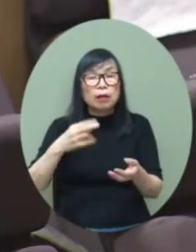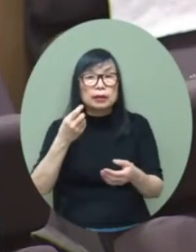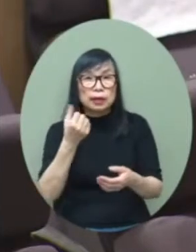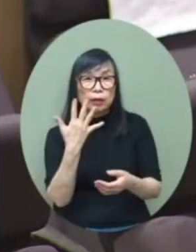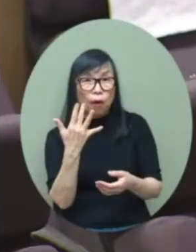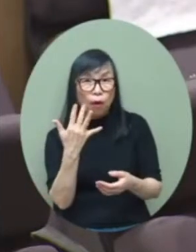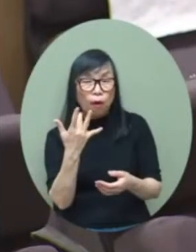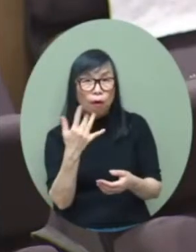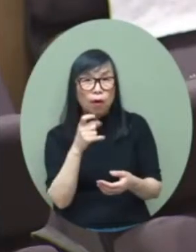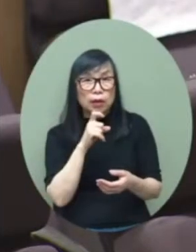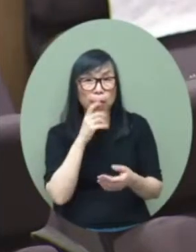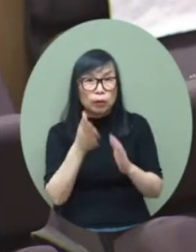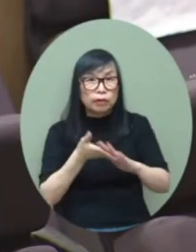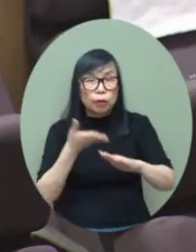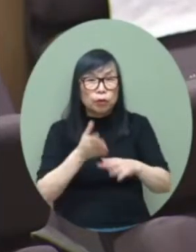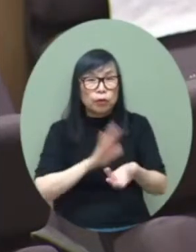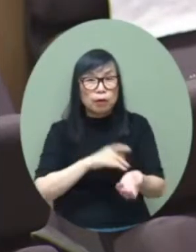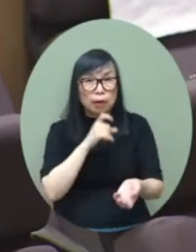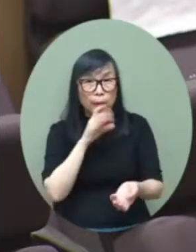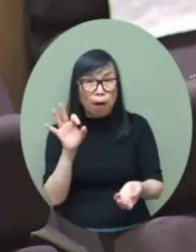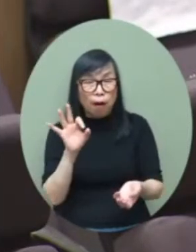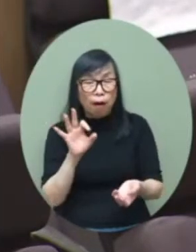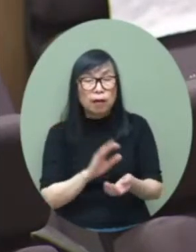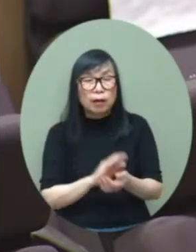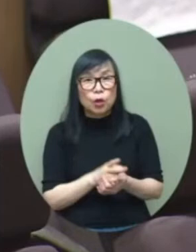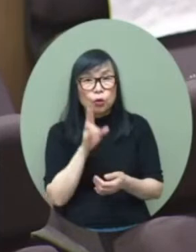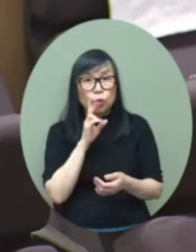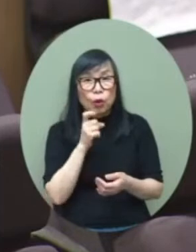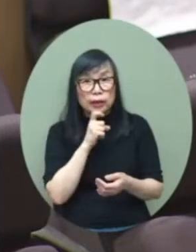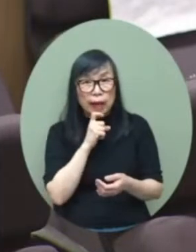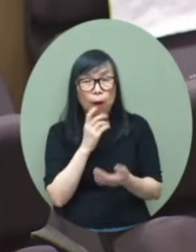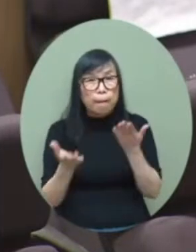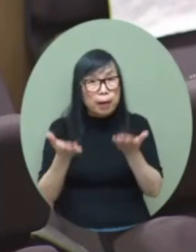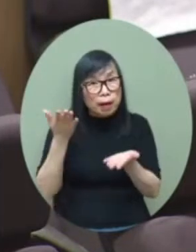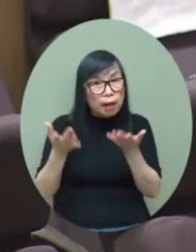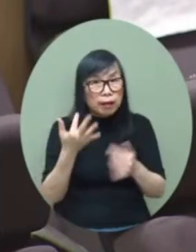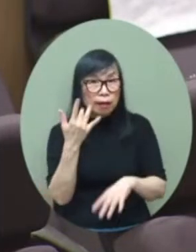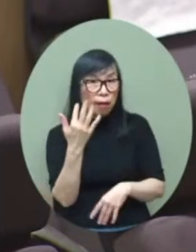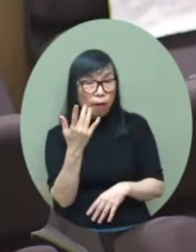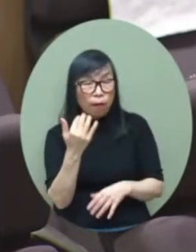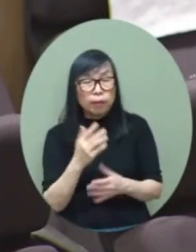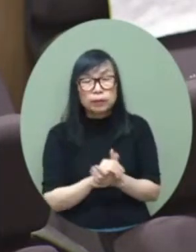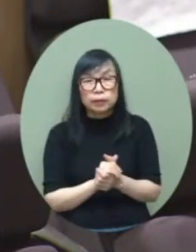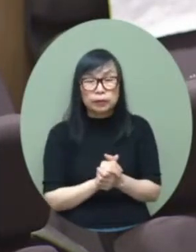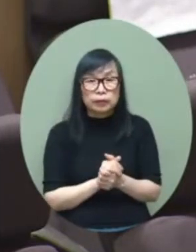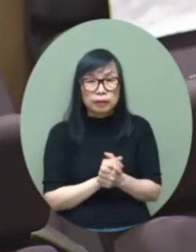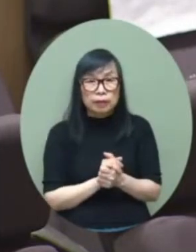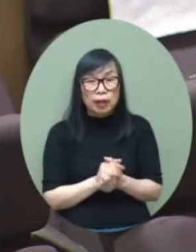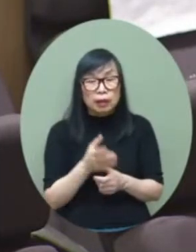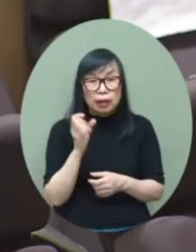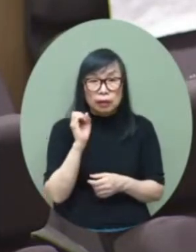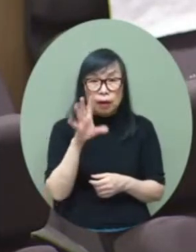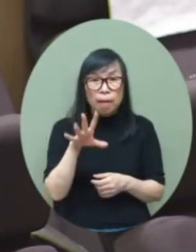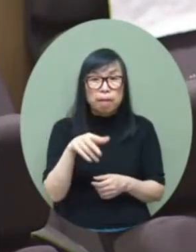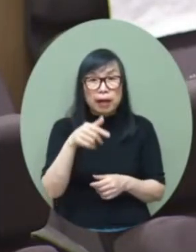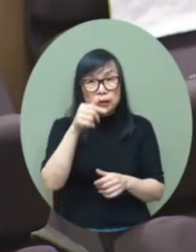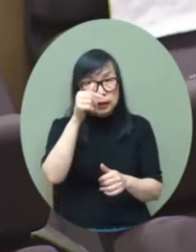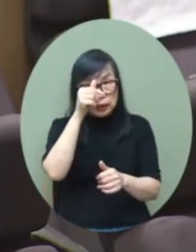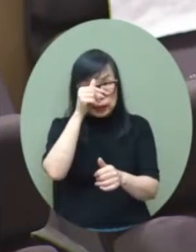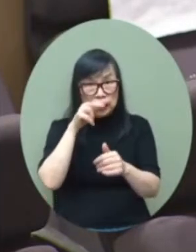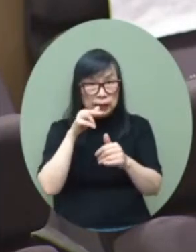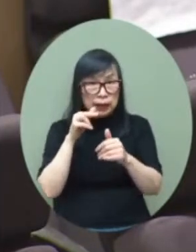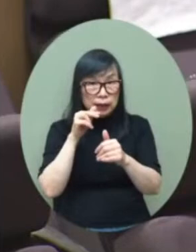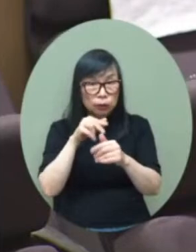And what is the CT value of these cases? Are there any positive cases? If so, the percentage, please.